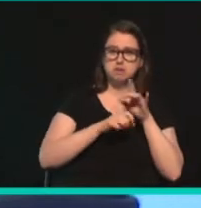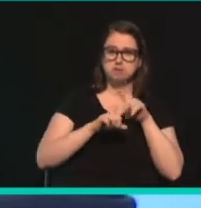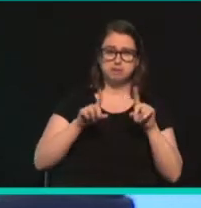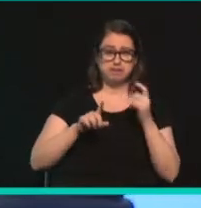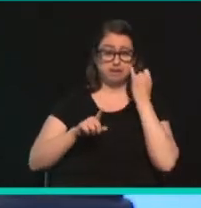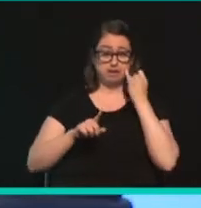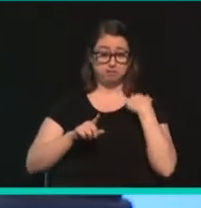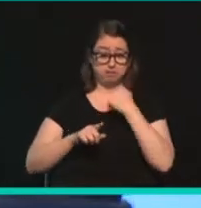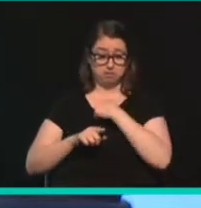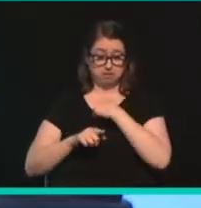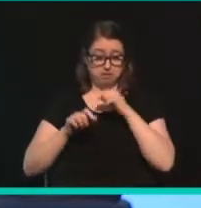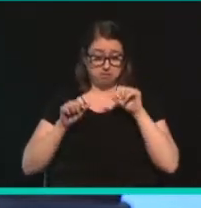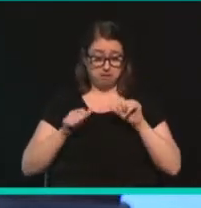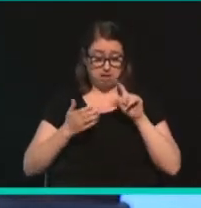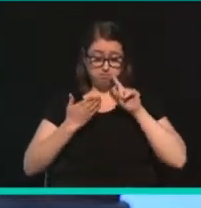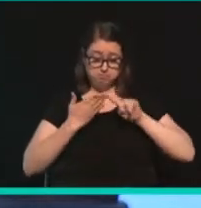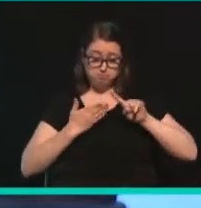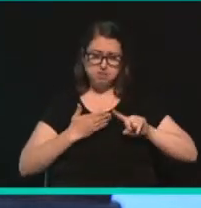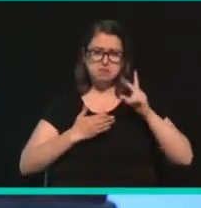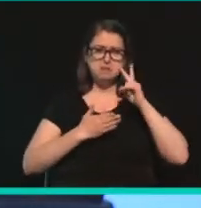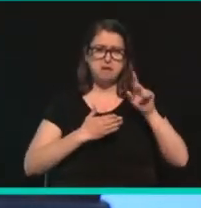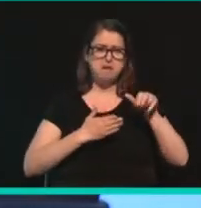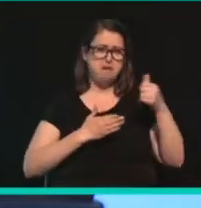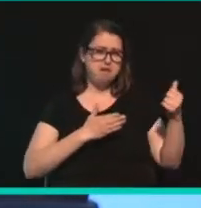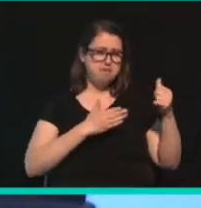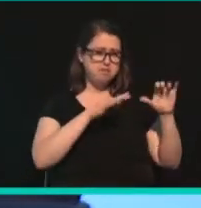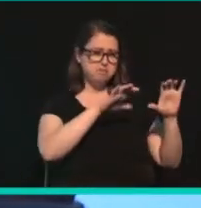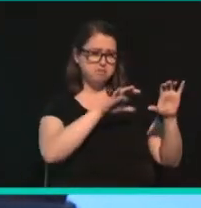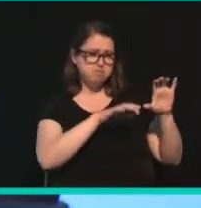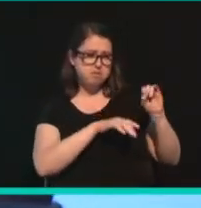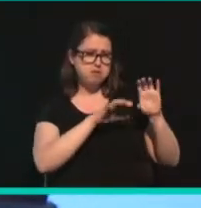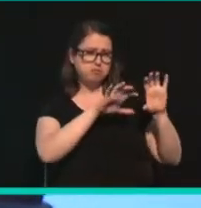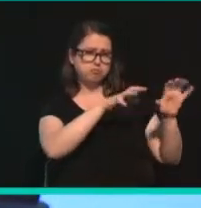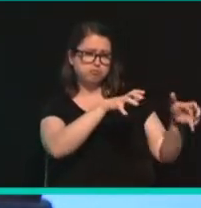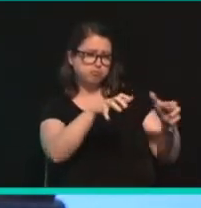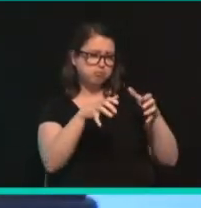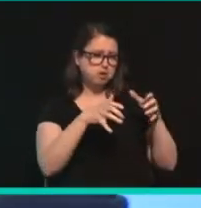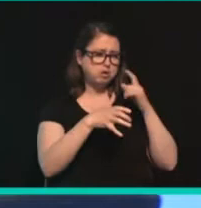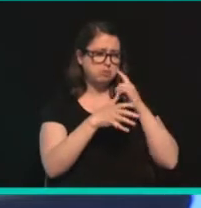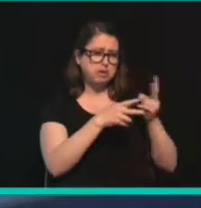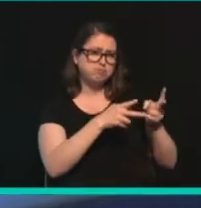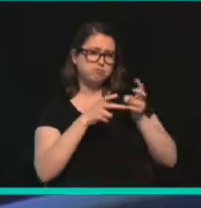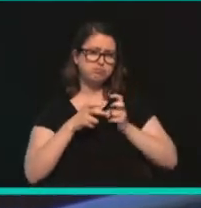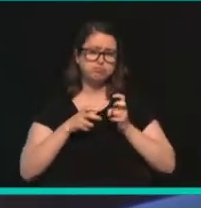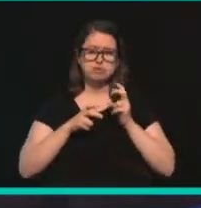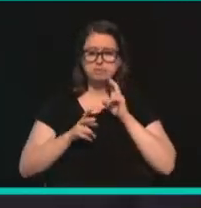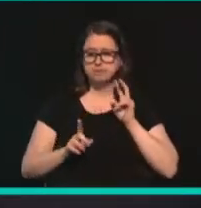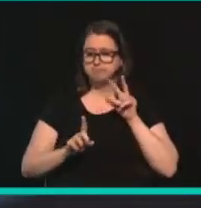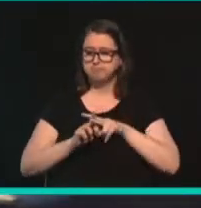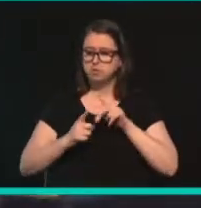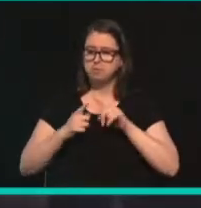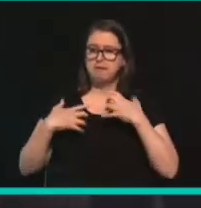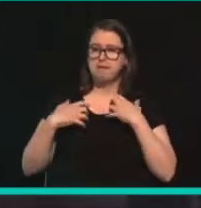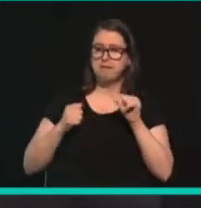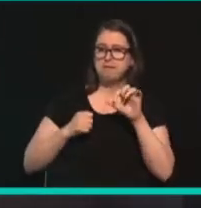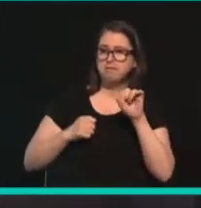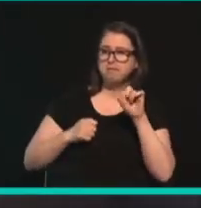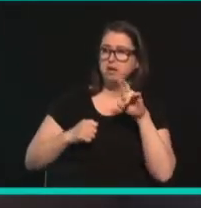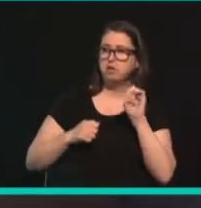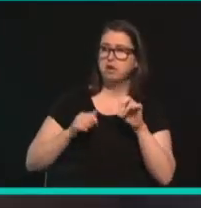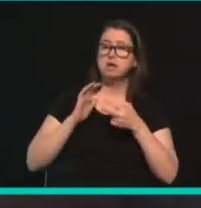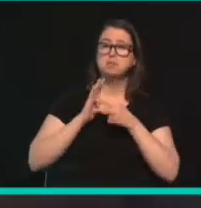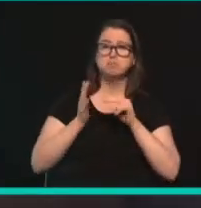trends from these other industries into the work that we do here at healthcare, we could actually have